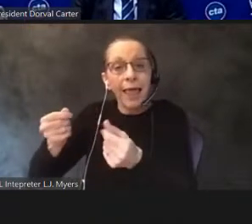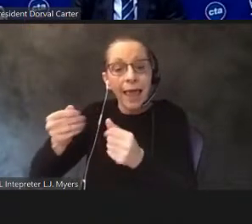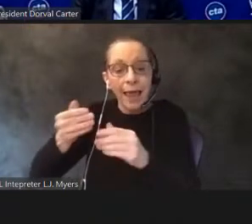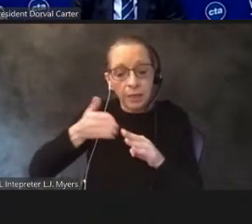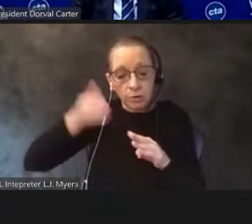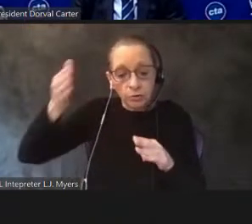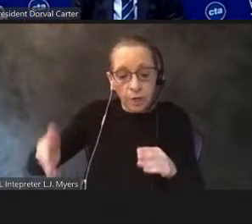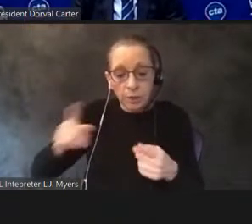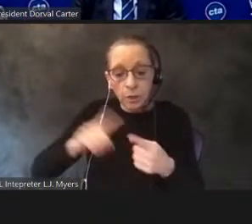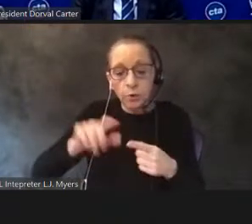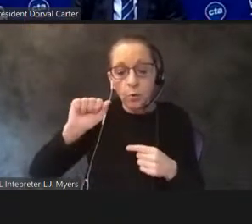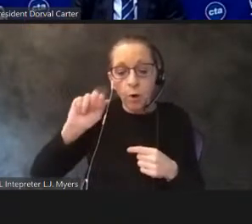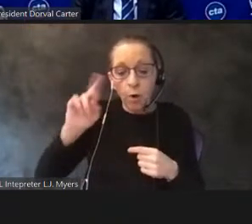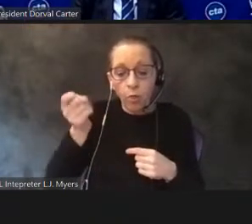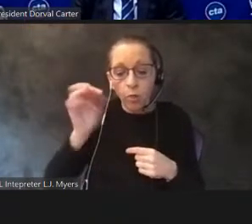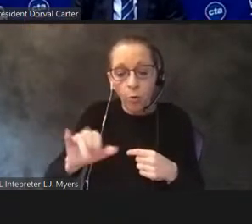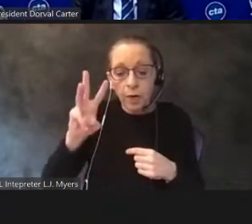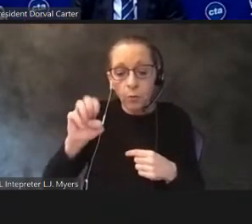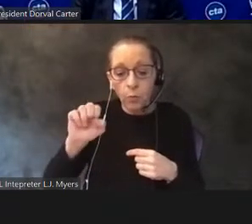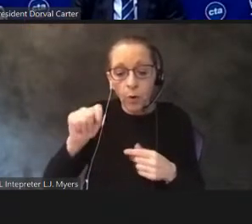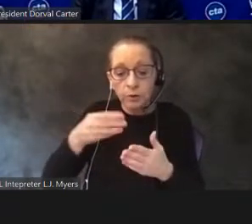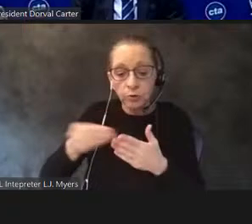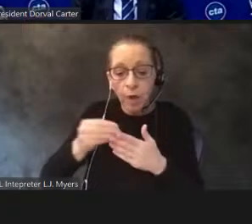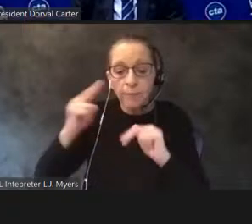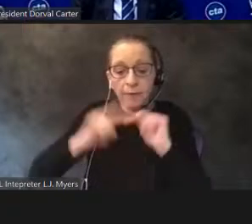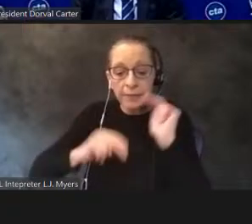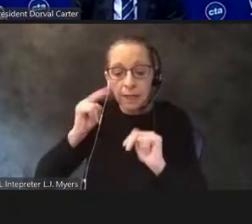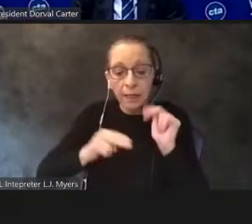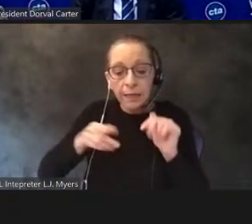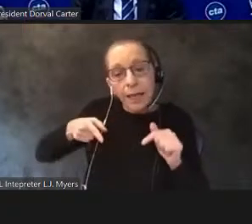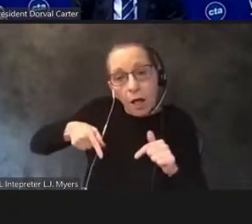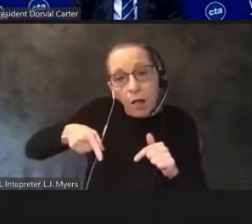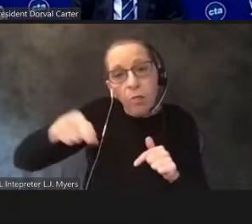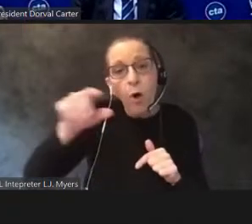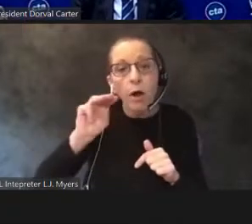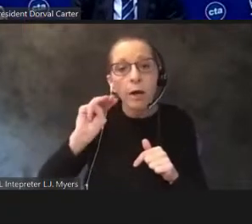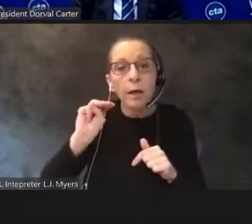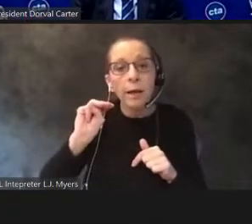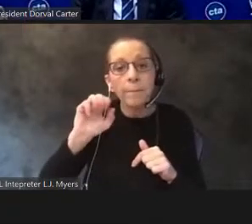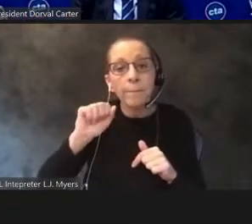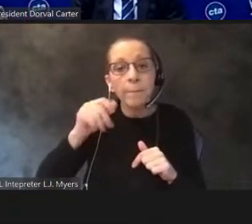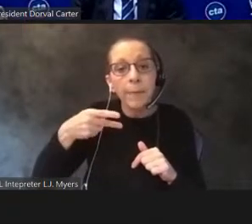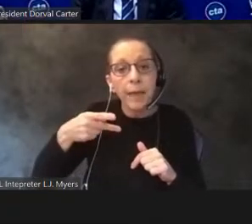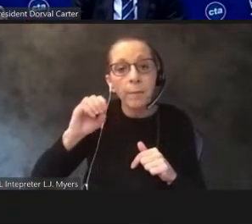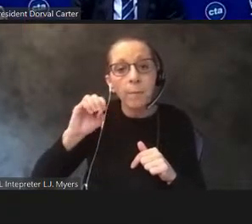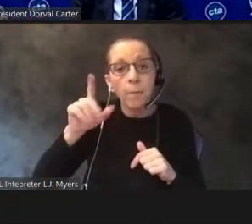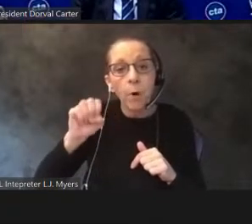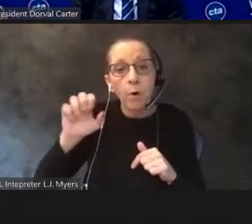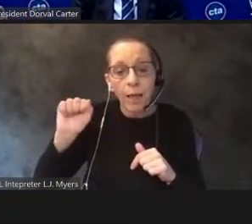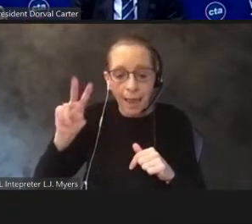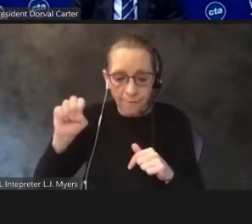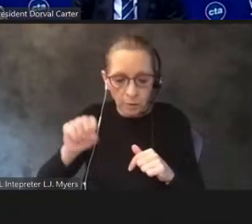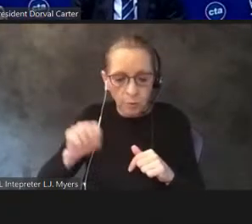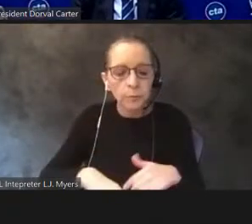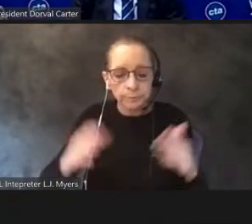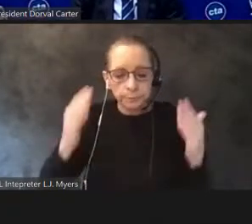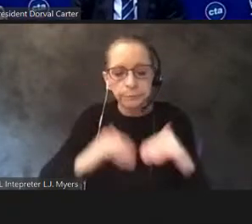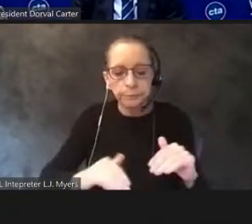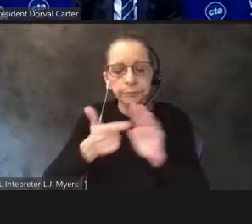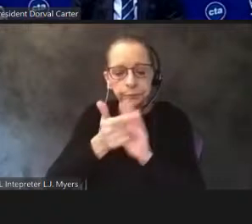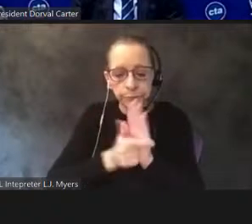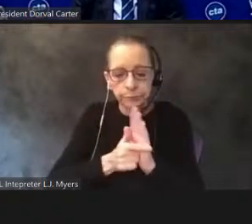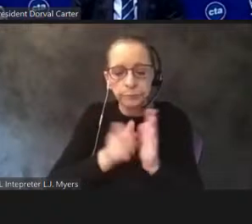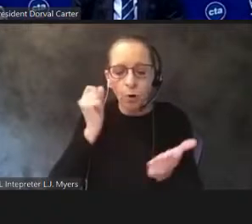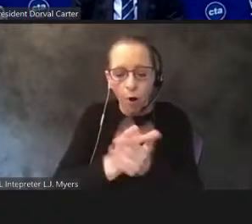authority's West Shops facility along Maple Avenue. An ordinance authorizing